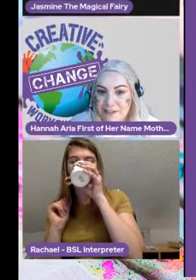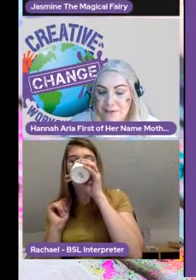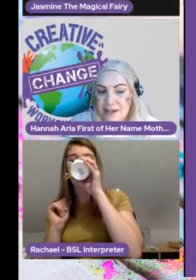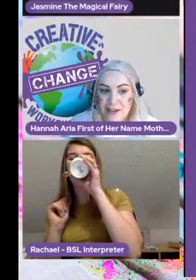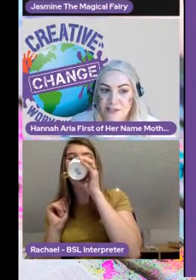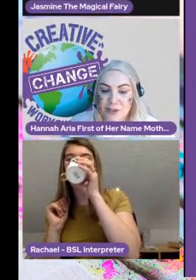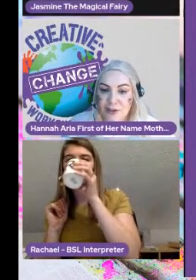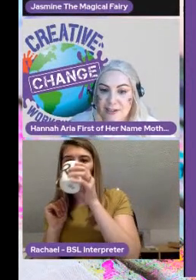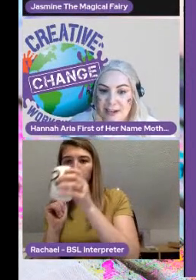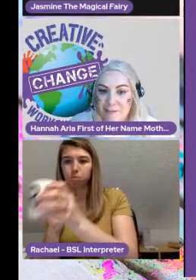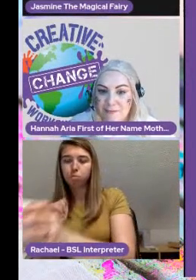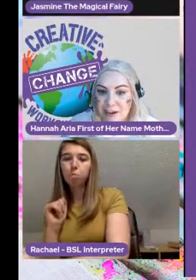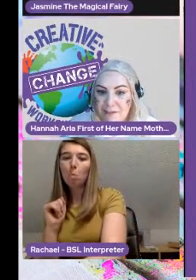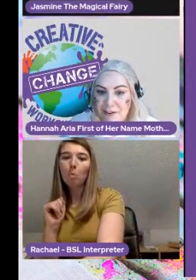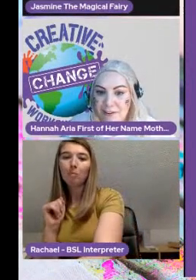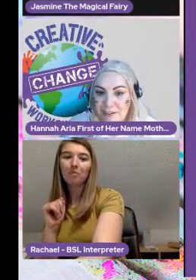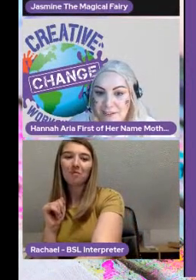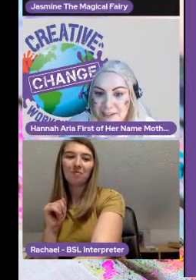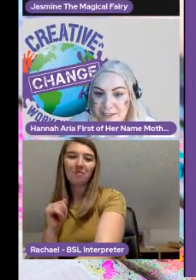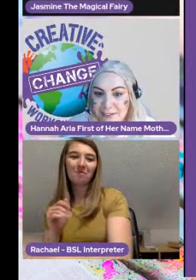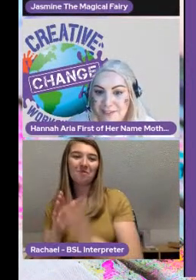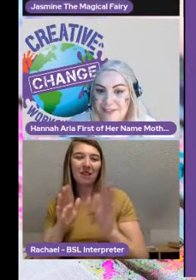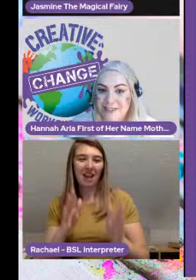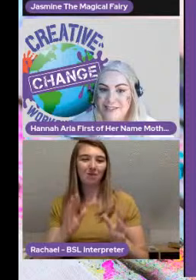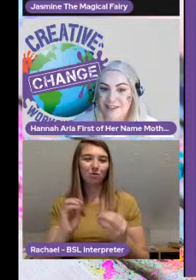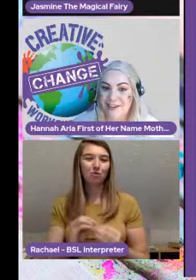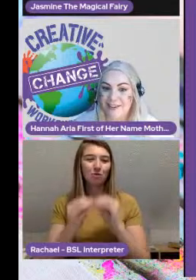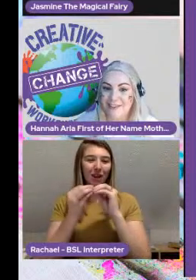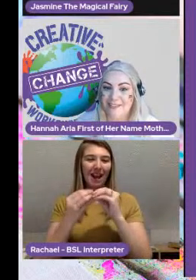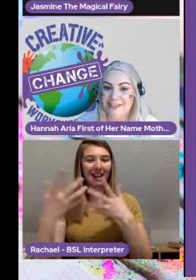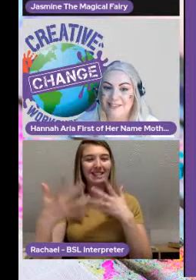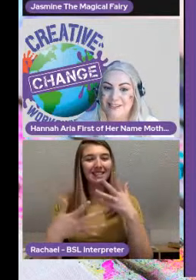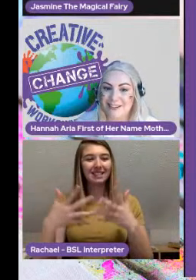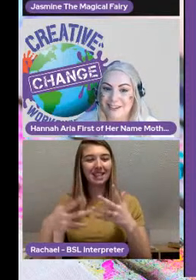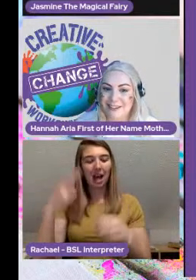I'm going to have to create a sign name for her, aren't I? Because